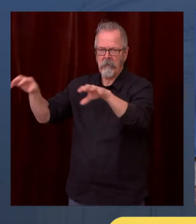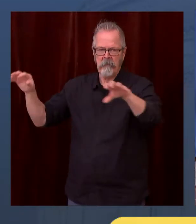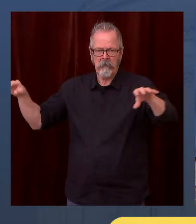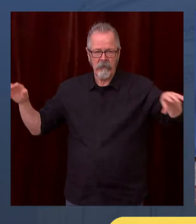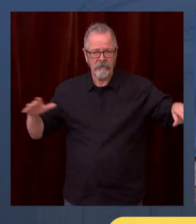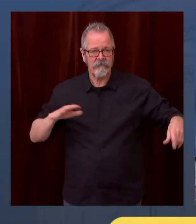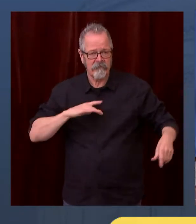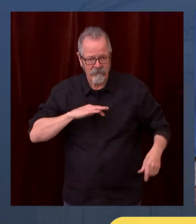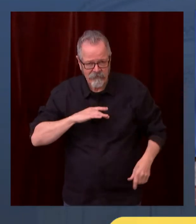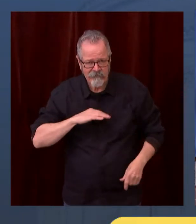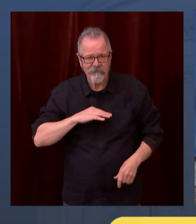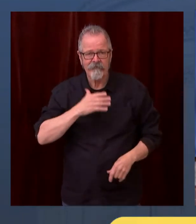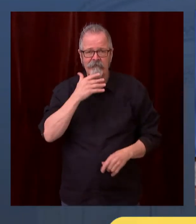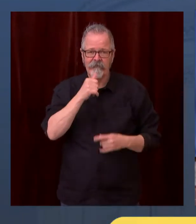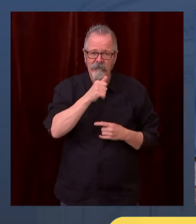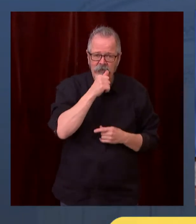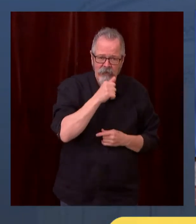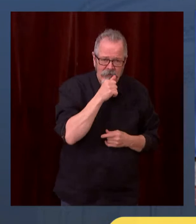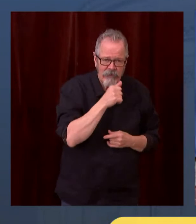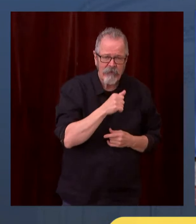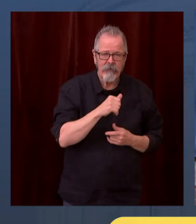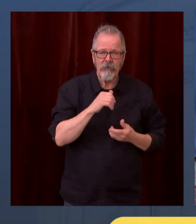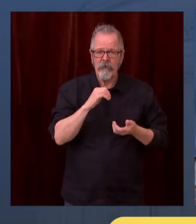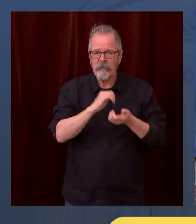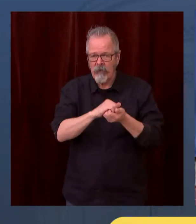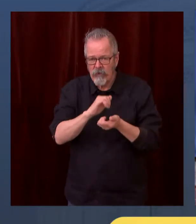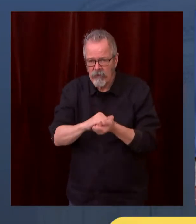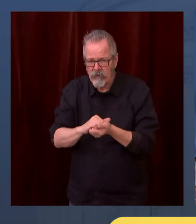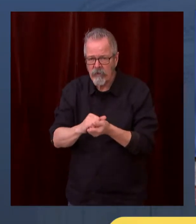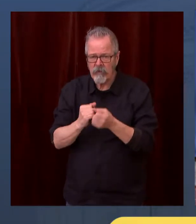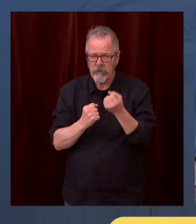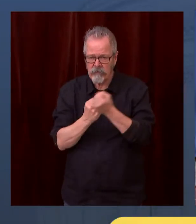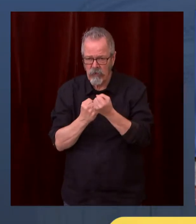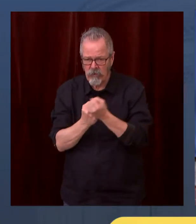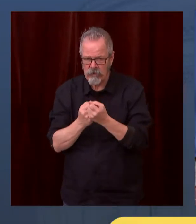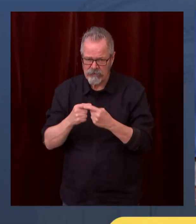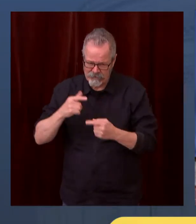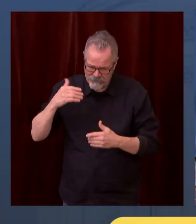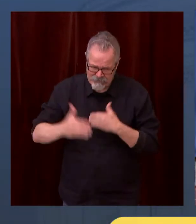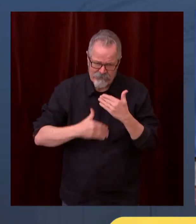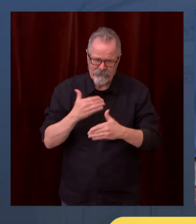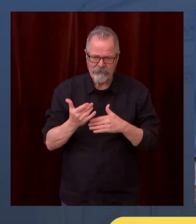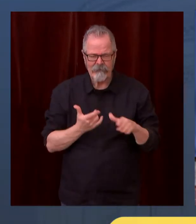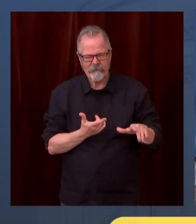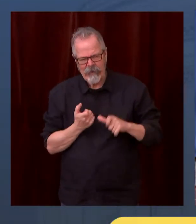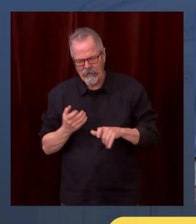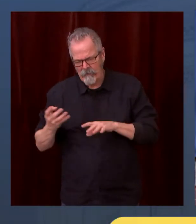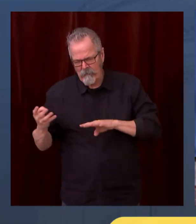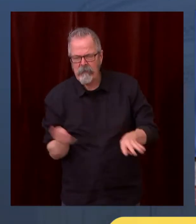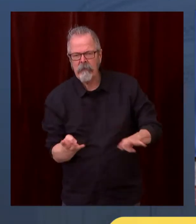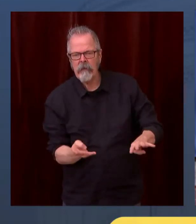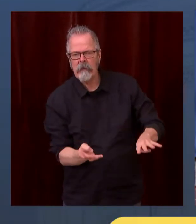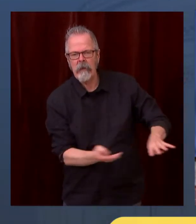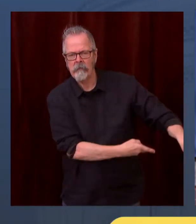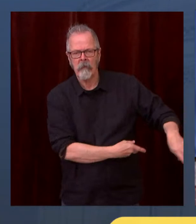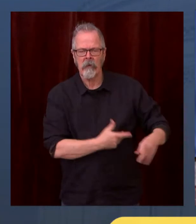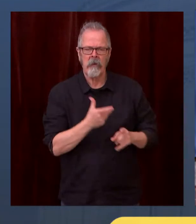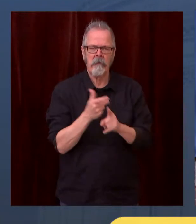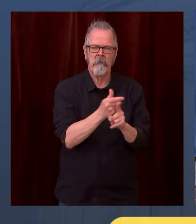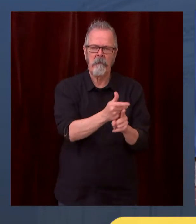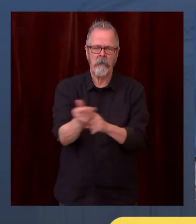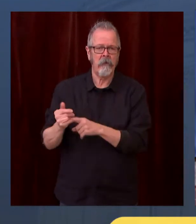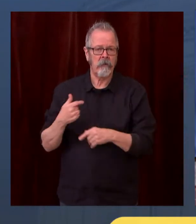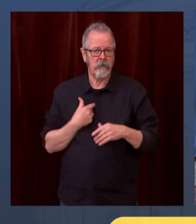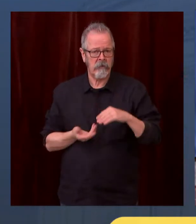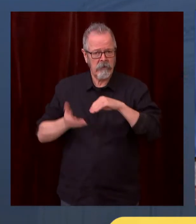United States, actually, that have helped us set up some of these mass vaccination clinics. We are increasing academic